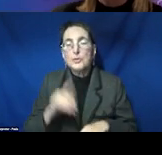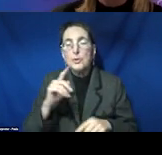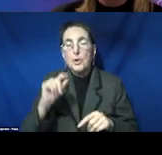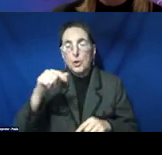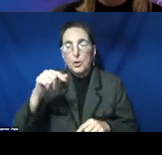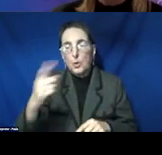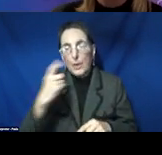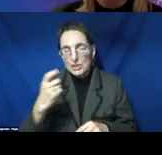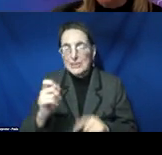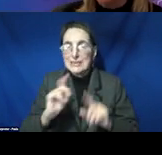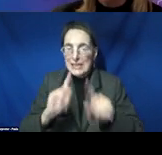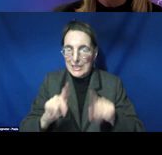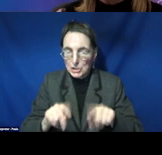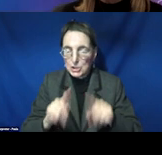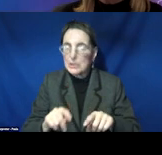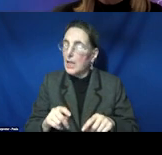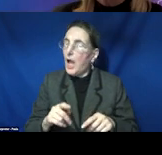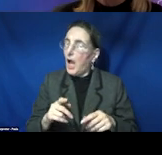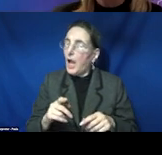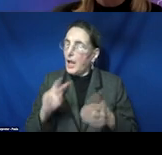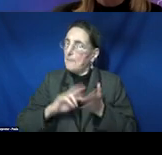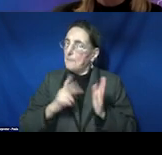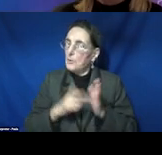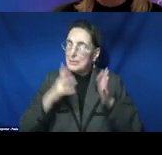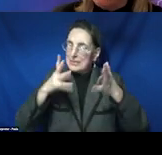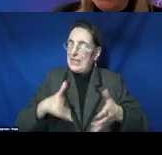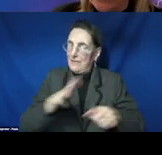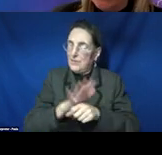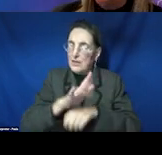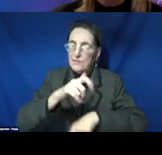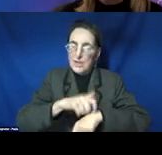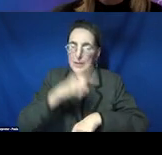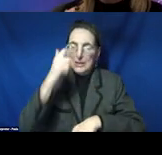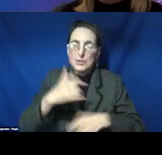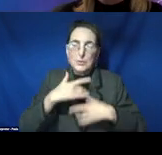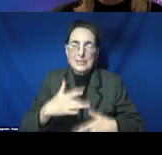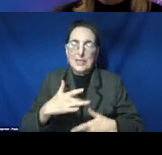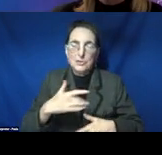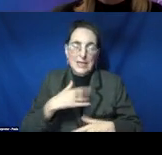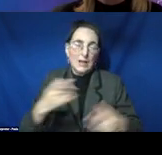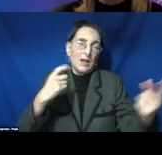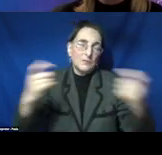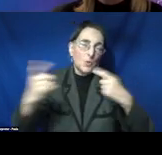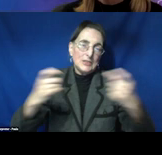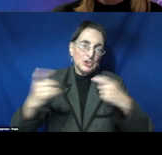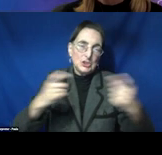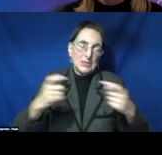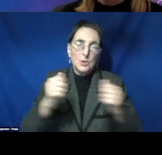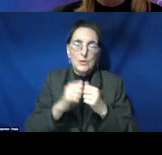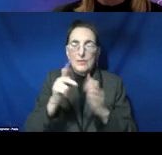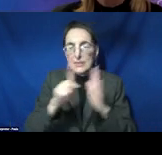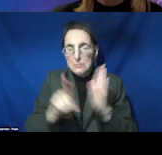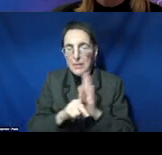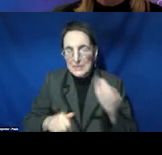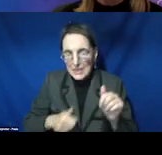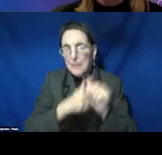I deliberately left enough time because we usually get a lot of questions with these policy updates. So